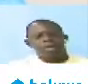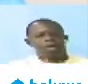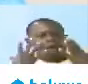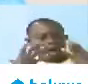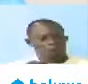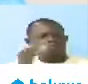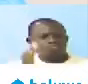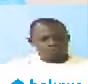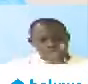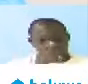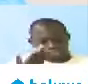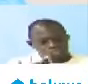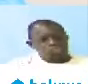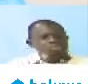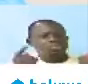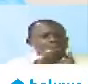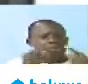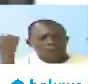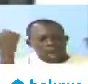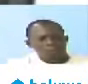How you were treated at the